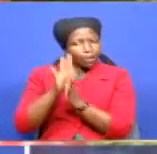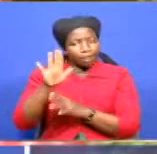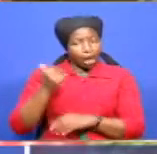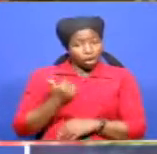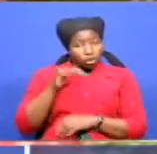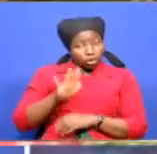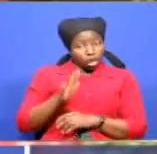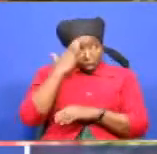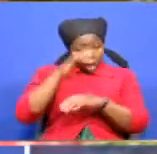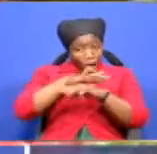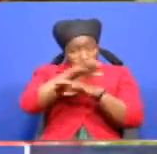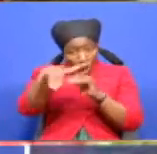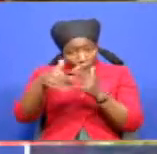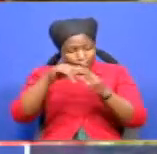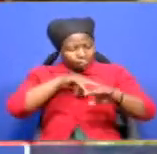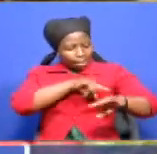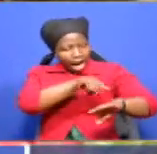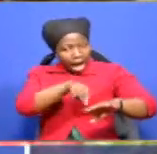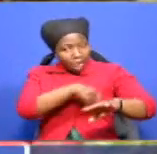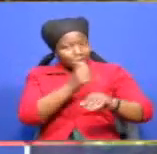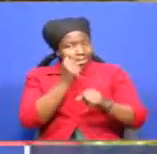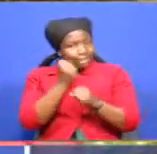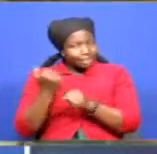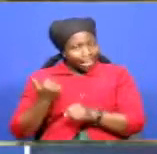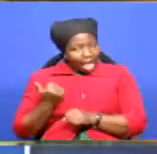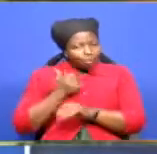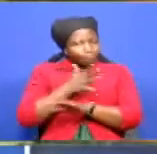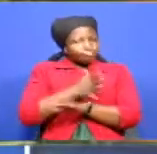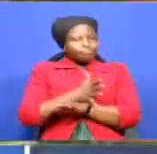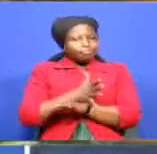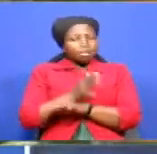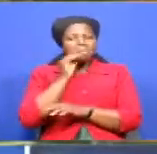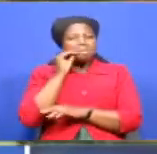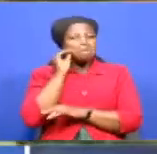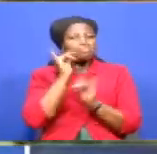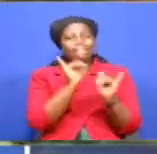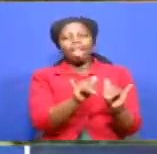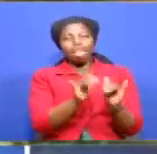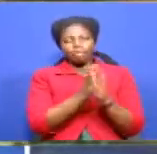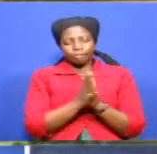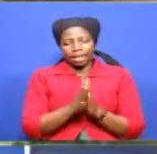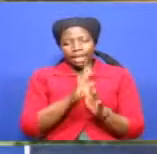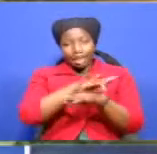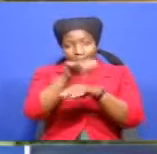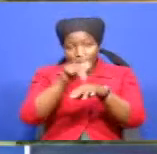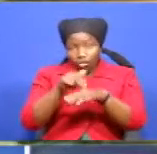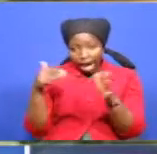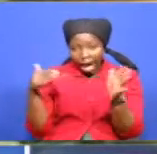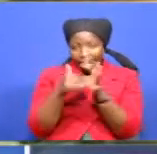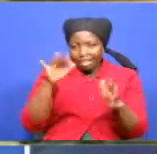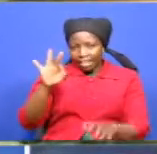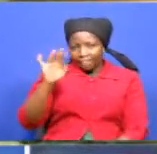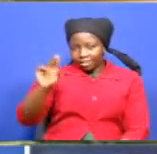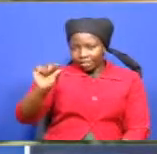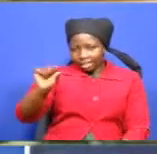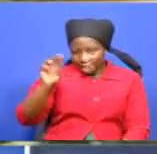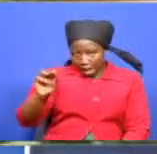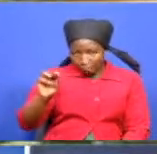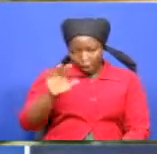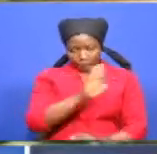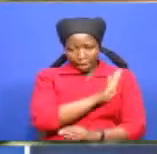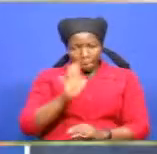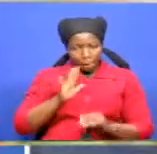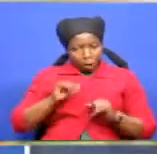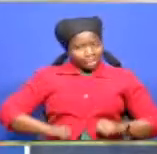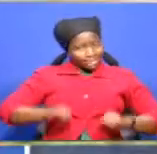these hours, the girls are idle and they are at home. National Anti-Female Mutilation Board Chair Agnes Pareo says